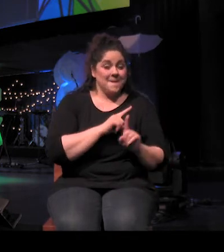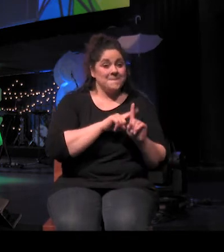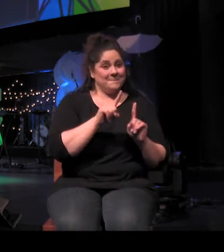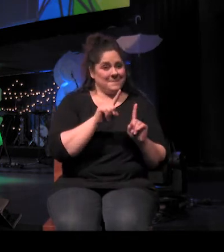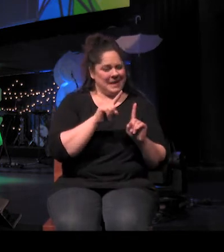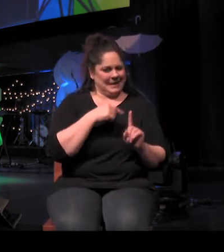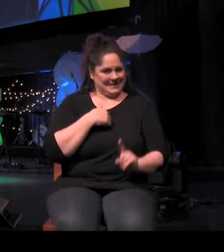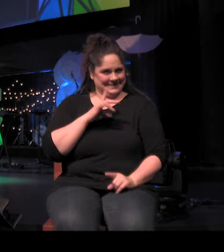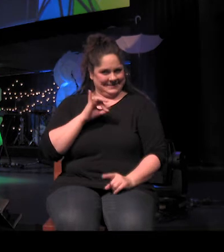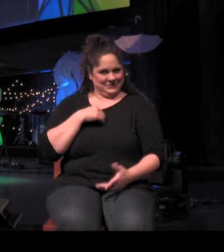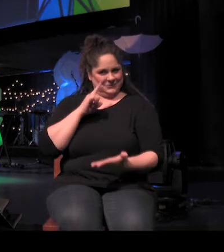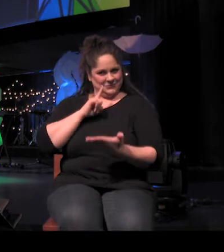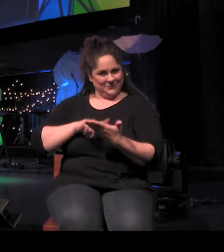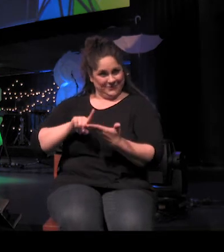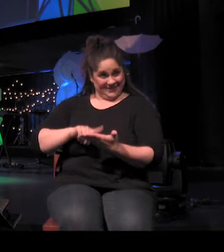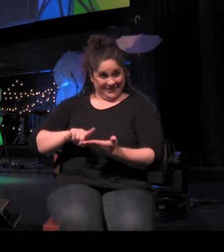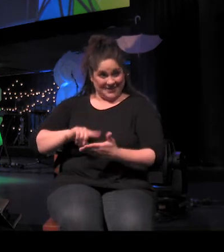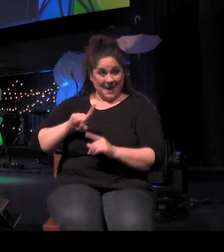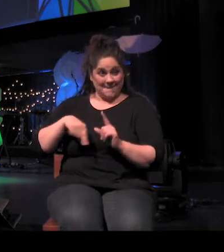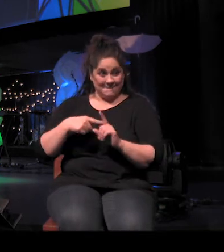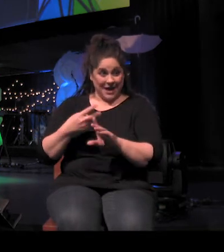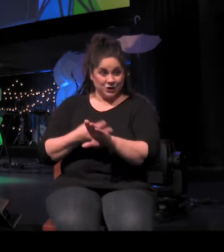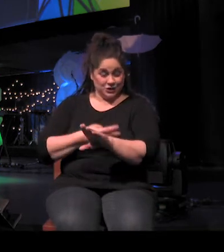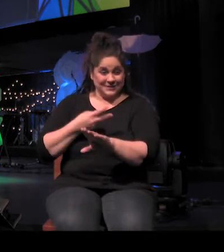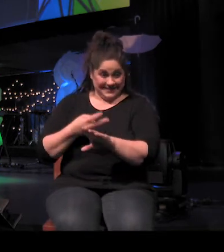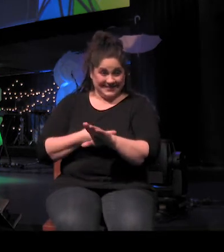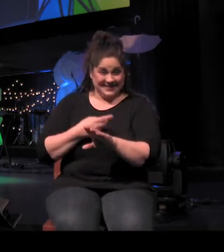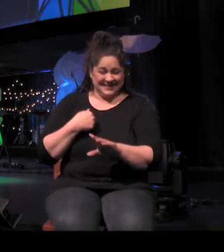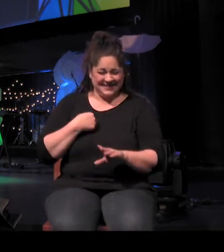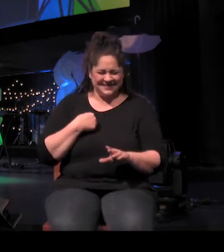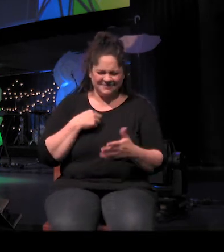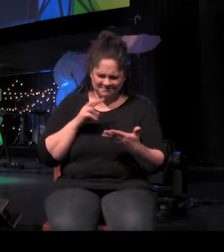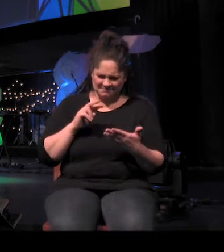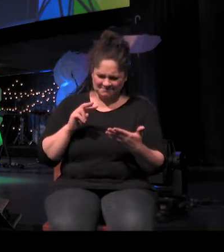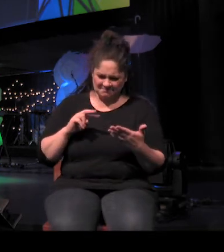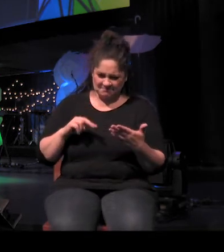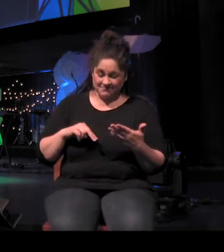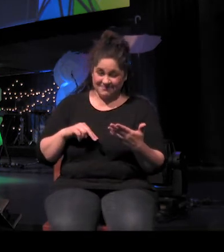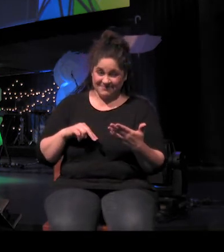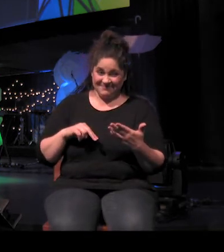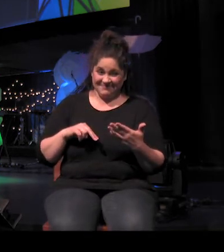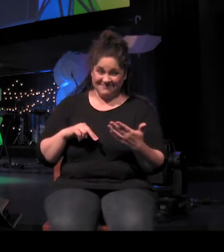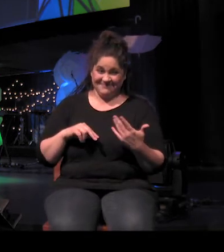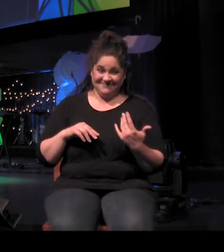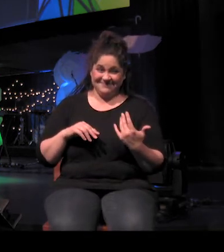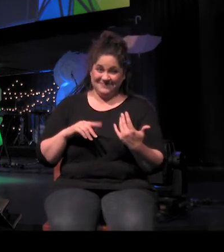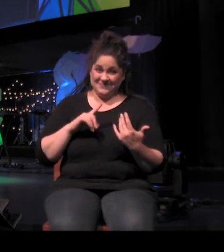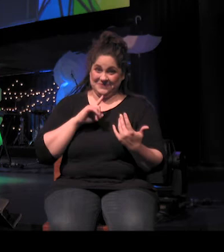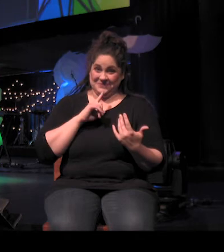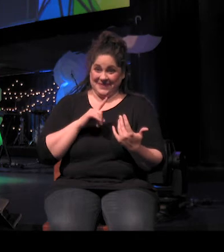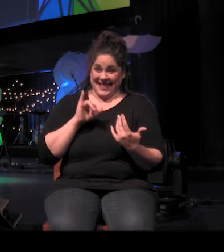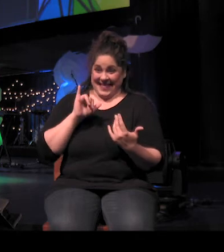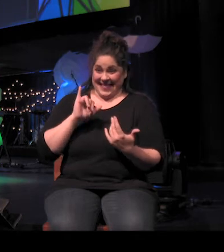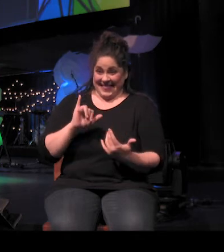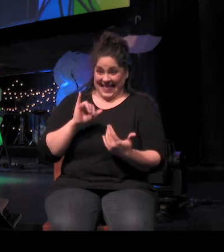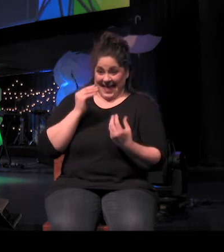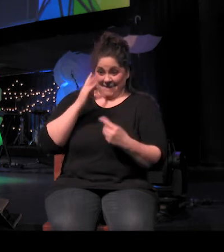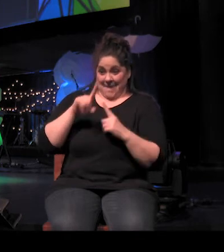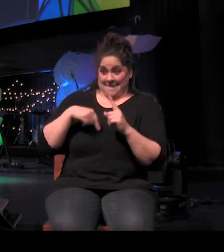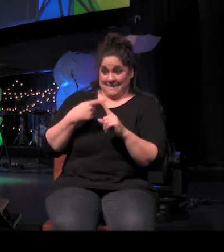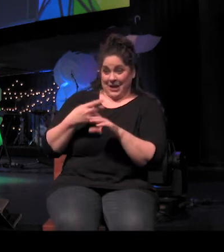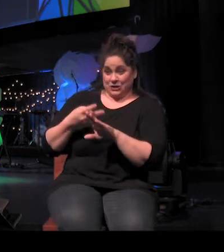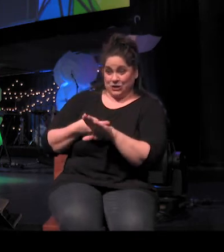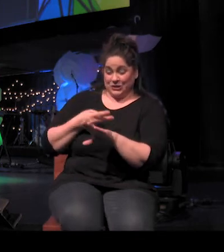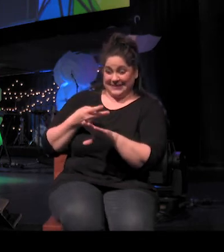I've done a little bit of research on sheep, it was very hard for me to find any kind of information about sheep that was